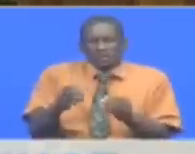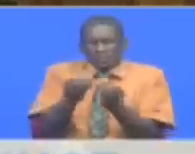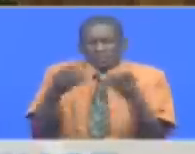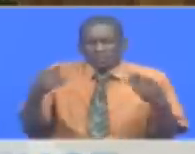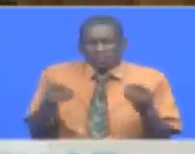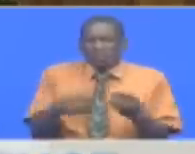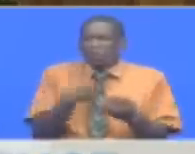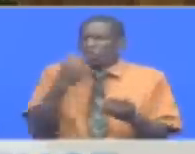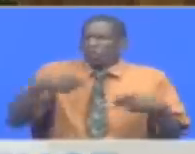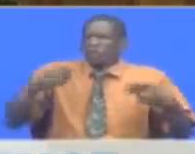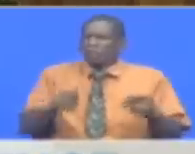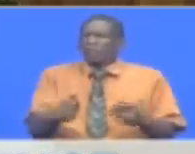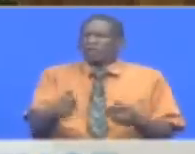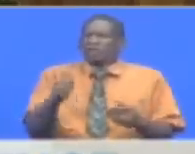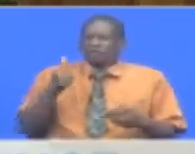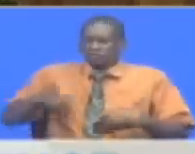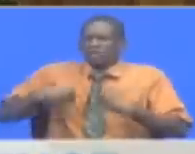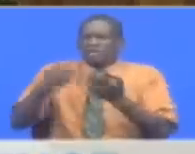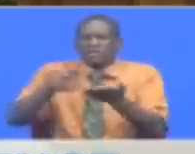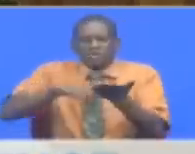are denied resources